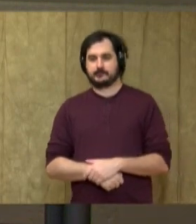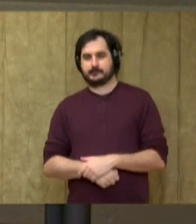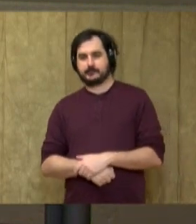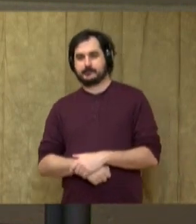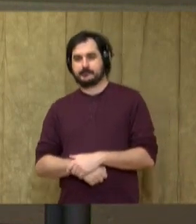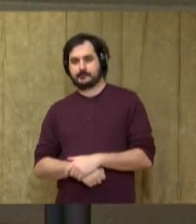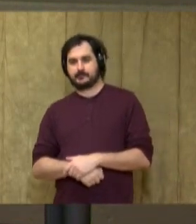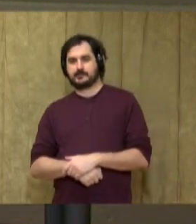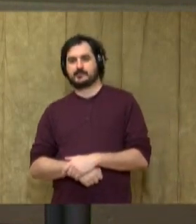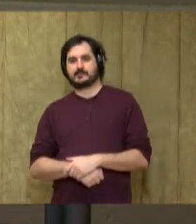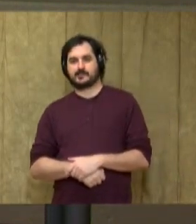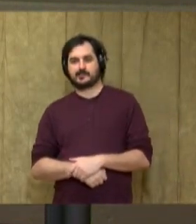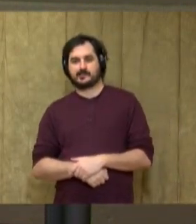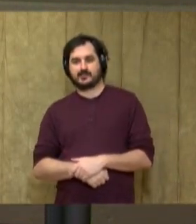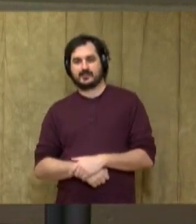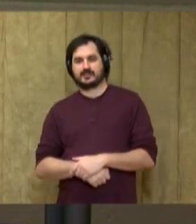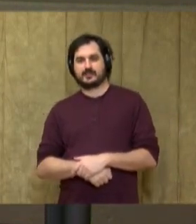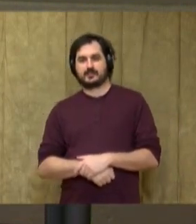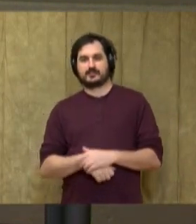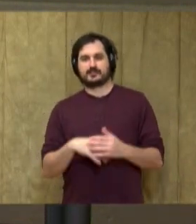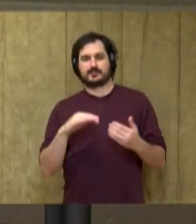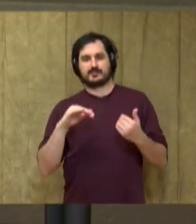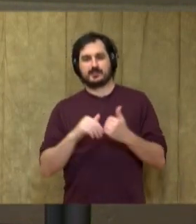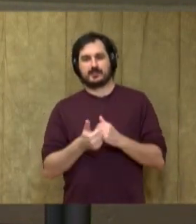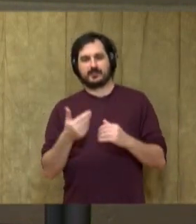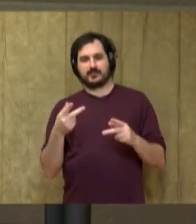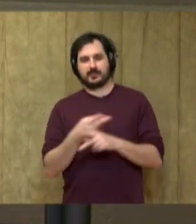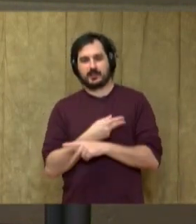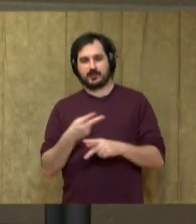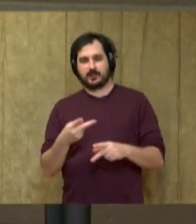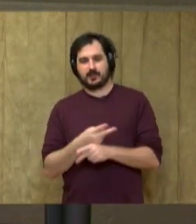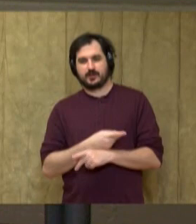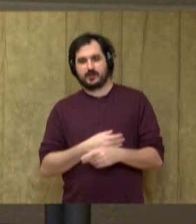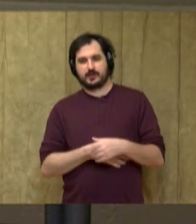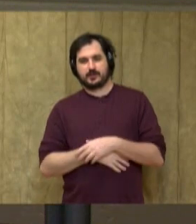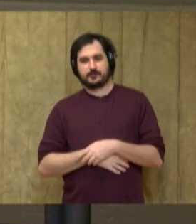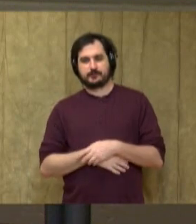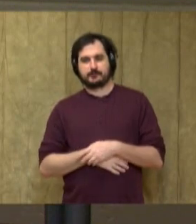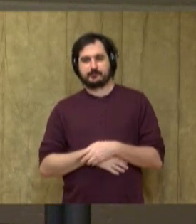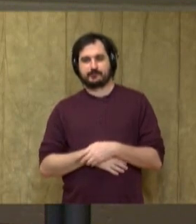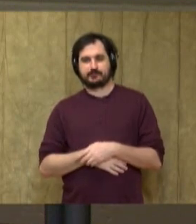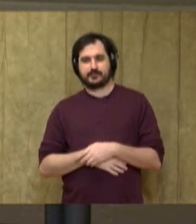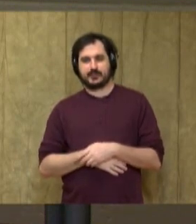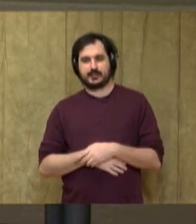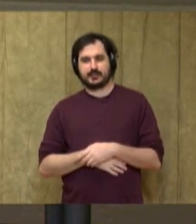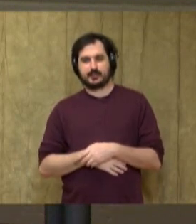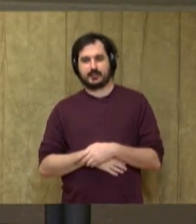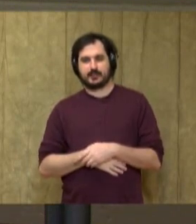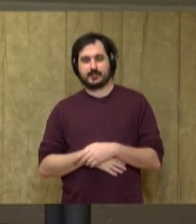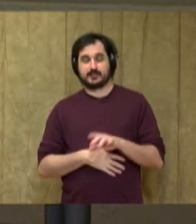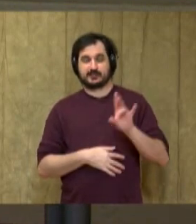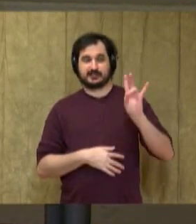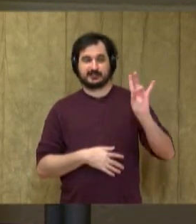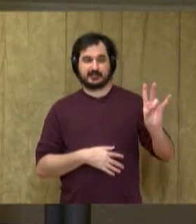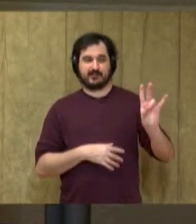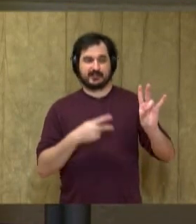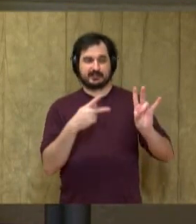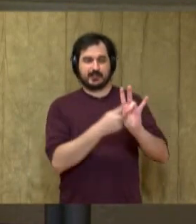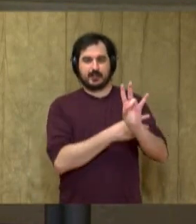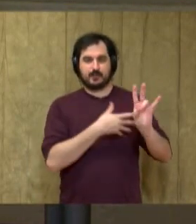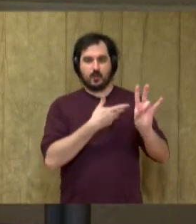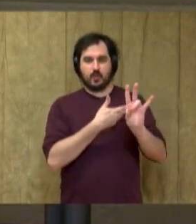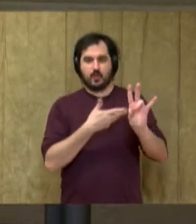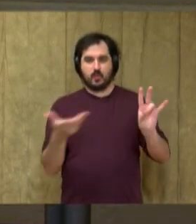So I'm going to, how do I figure out what I multiplied this by to get 35? Well, one way I can do that is look back over